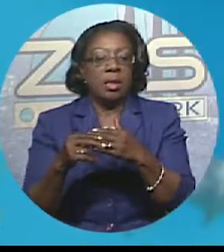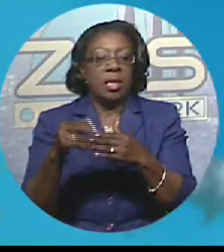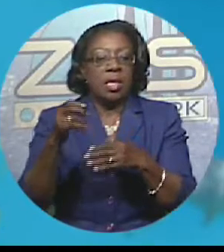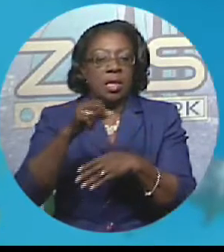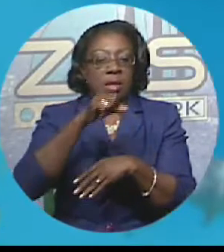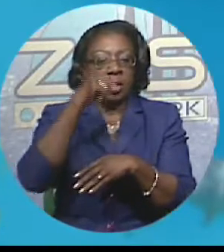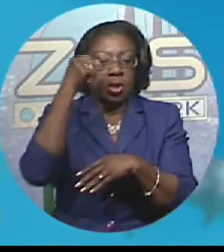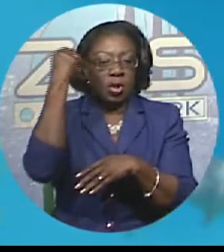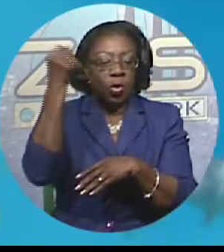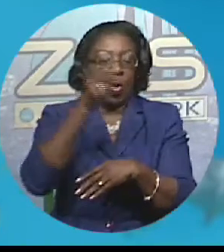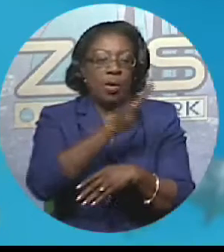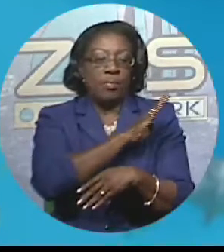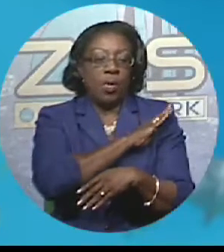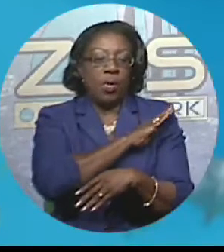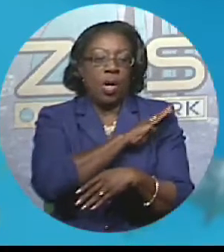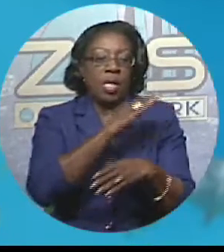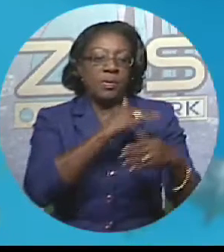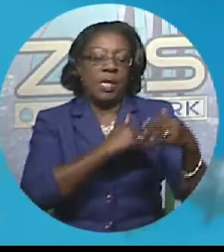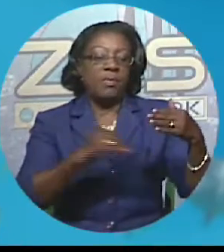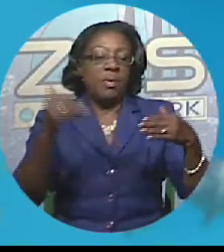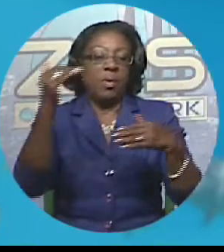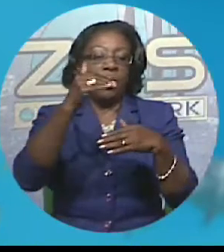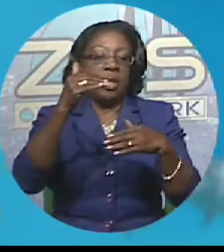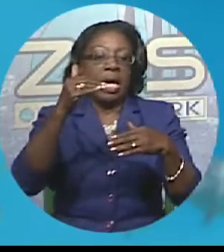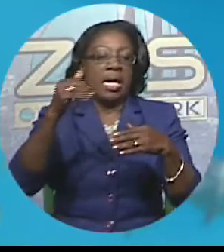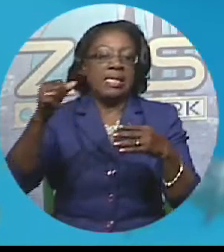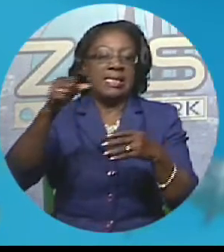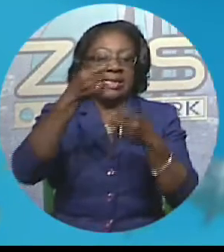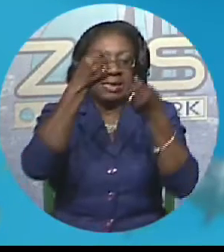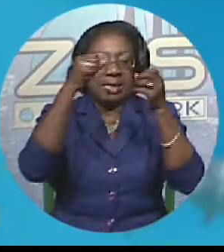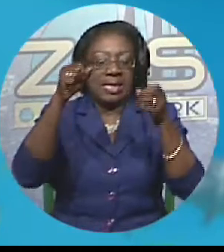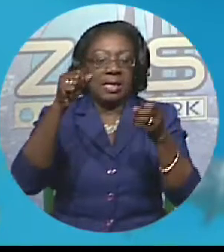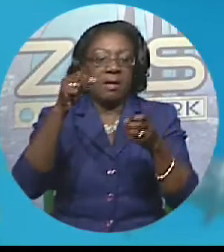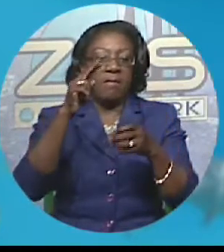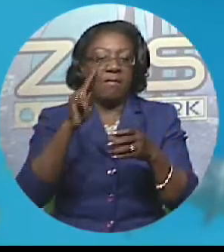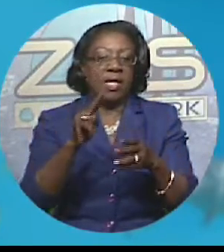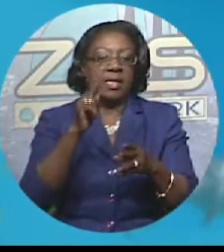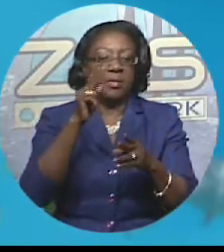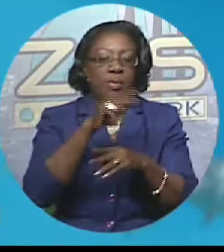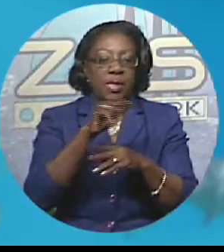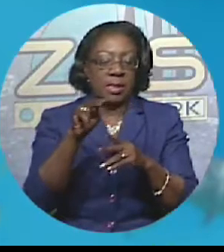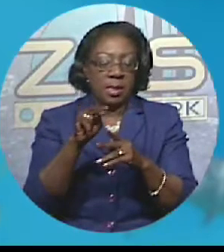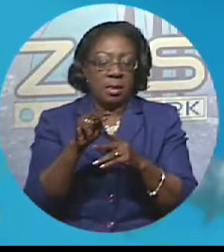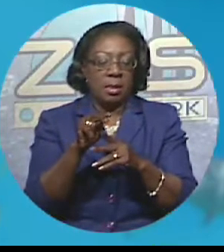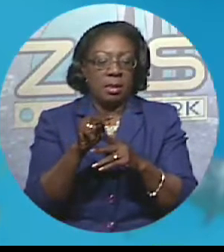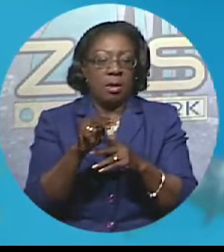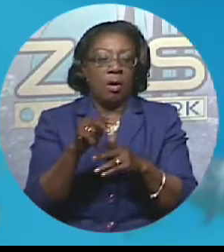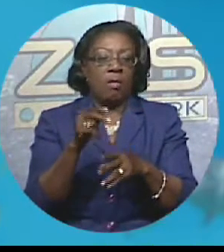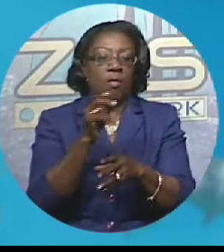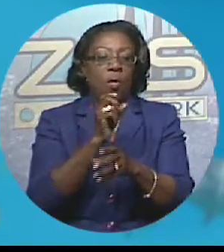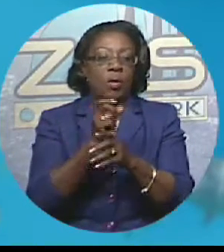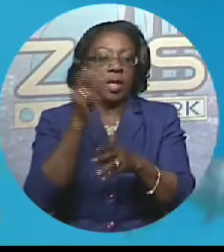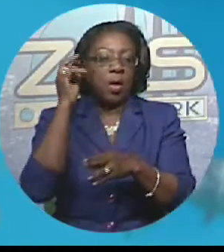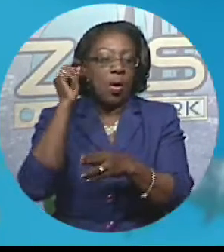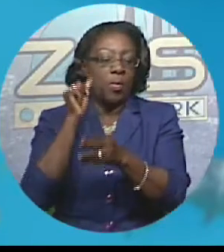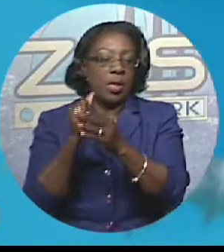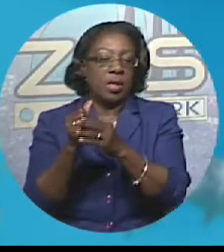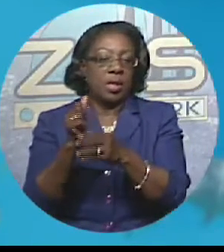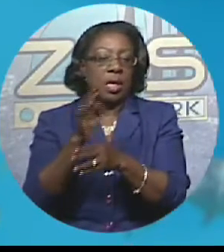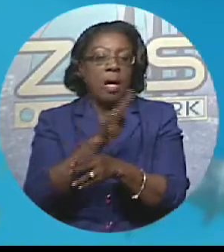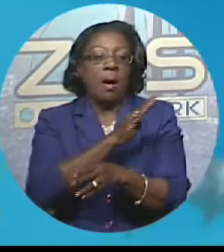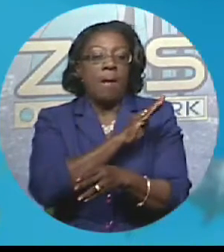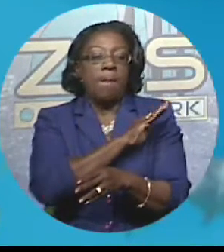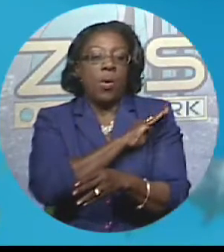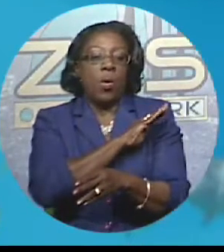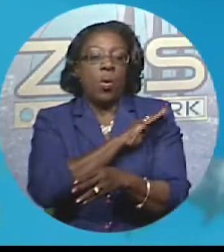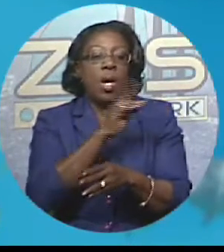Bowe has been promoted to the position of Senior Vice President and General Manager of Hotel Operations. Bowe, a